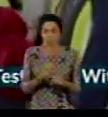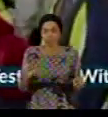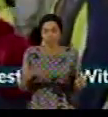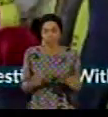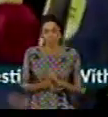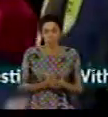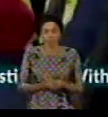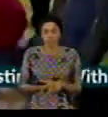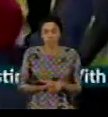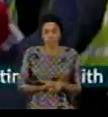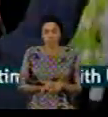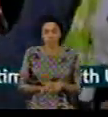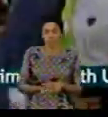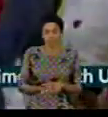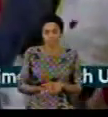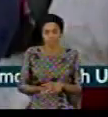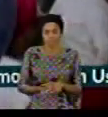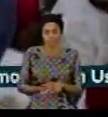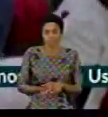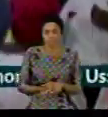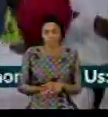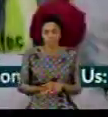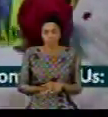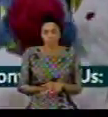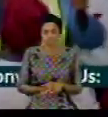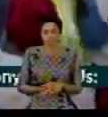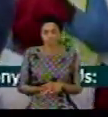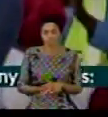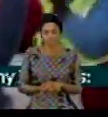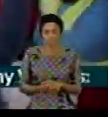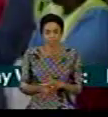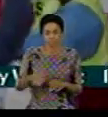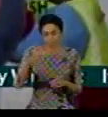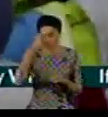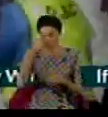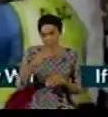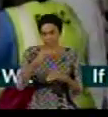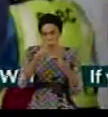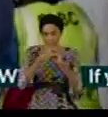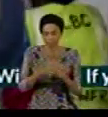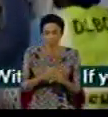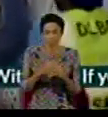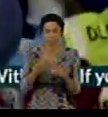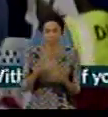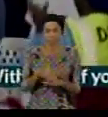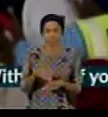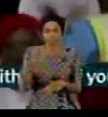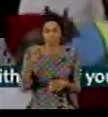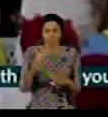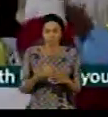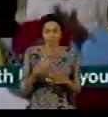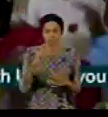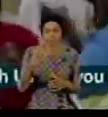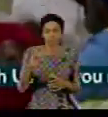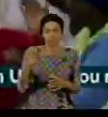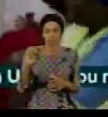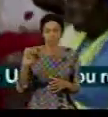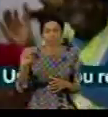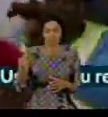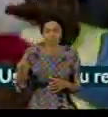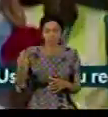look at it over there I worship a Deeper Life Bible church for Jesus